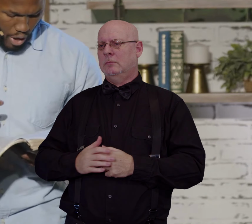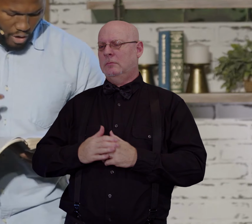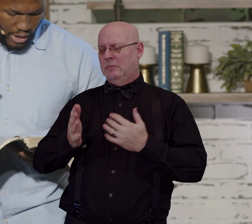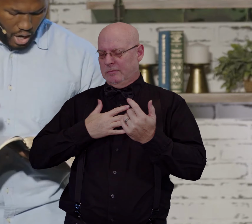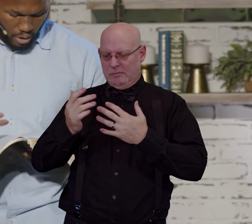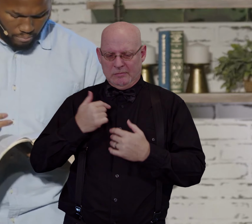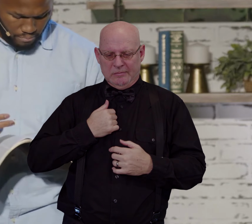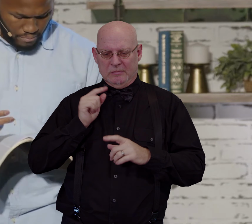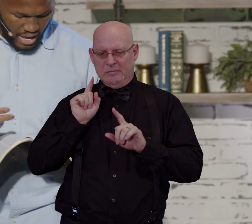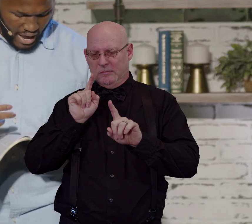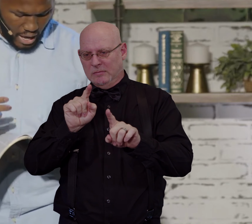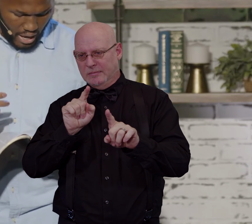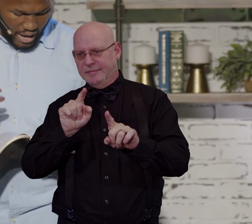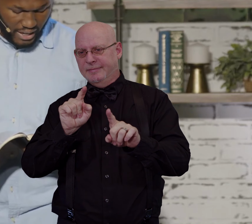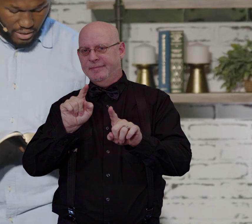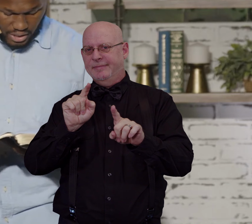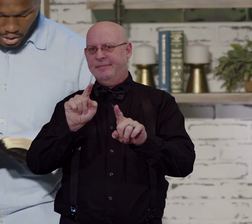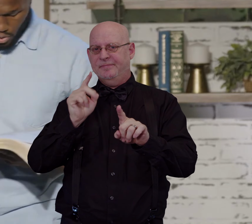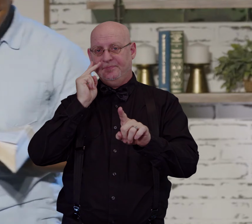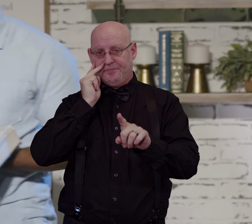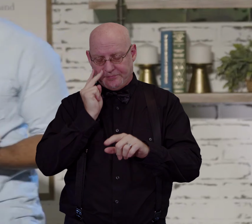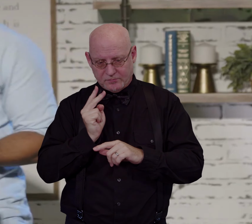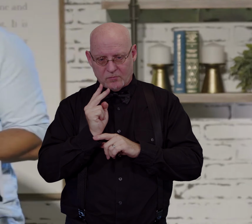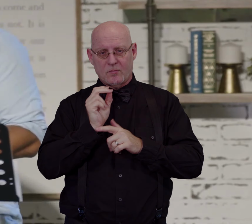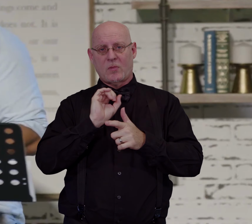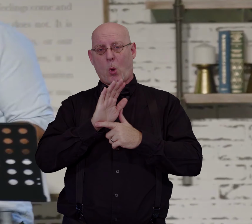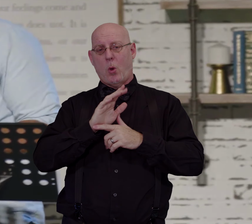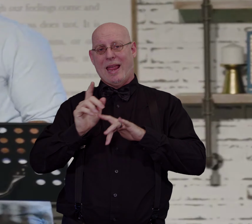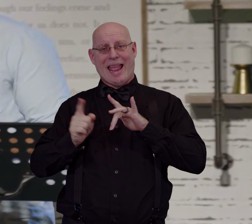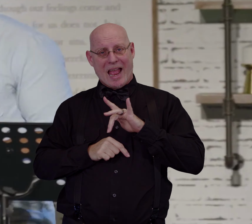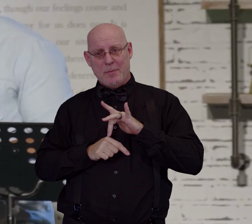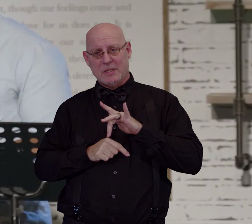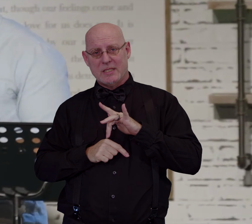so that whether I come and see you or am